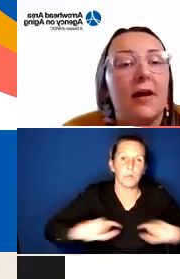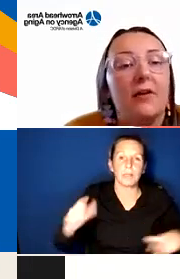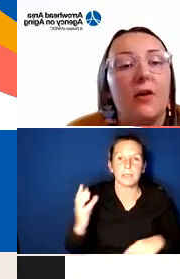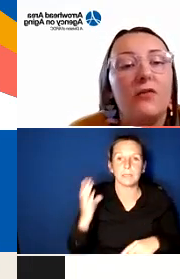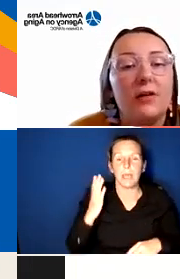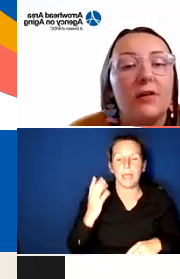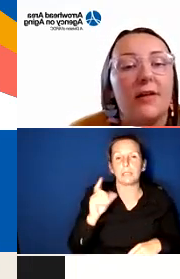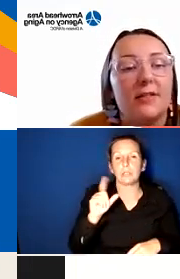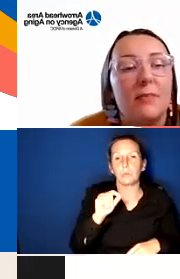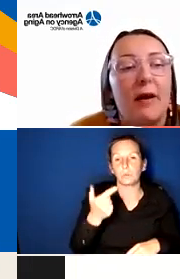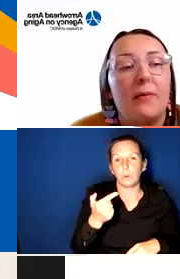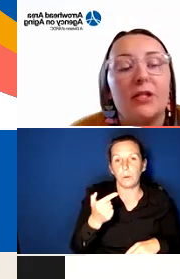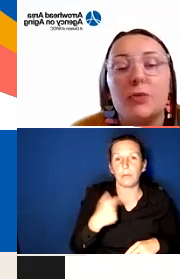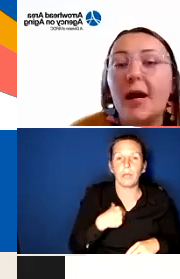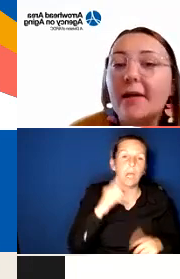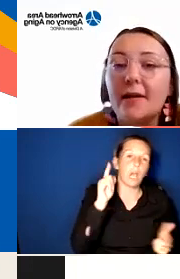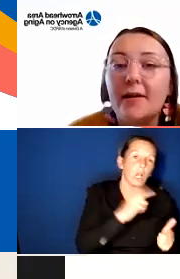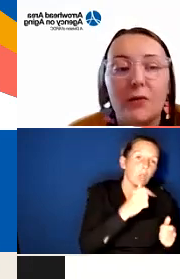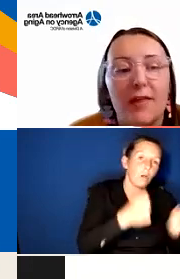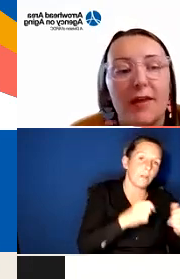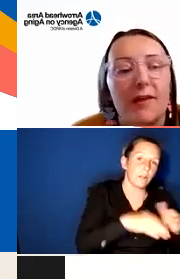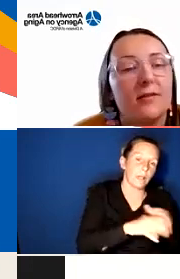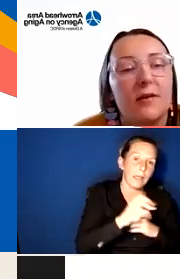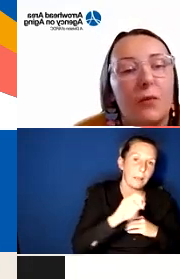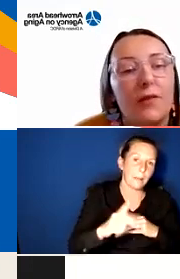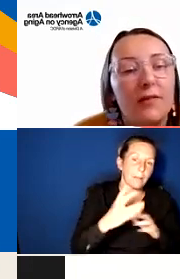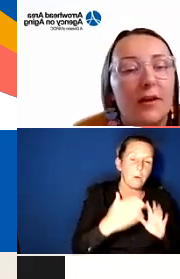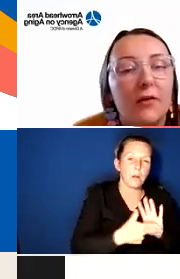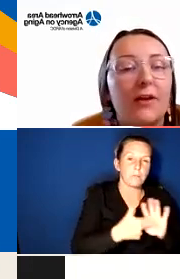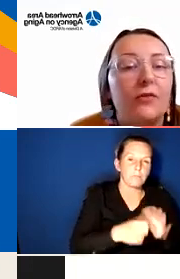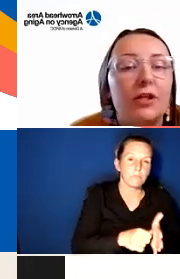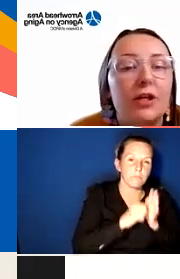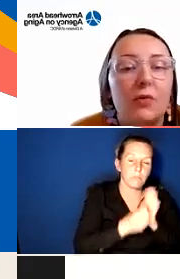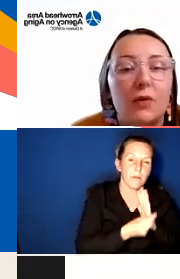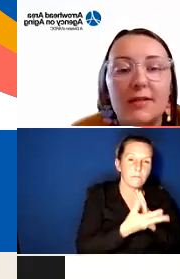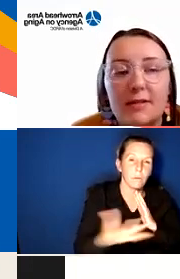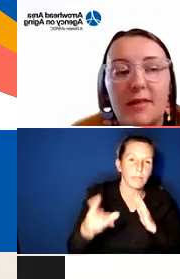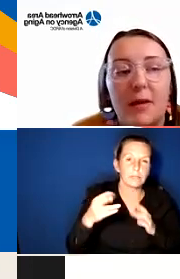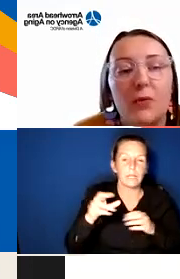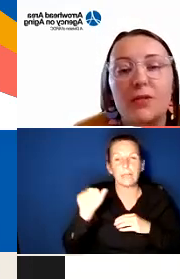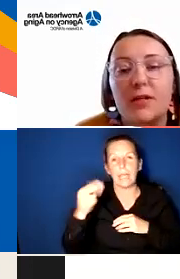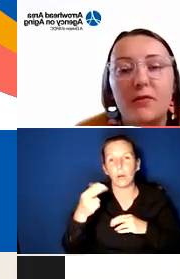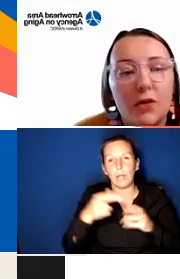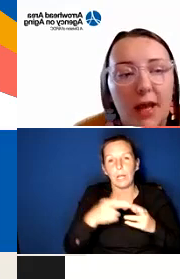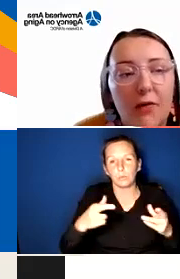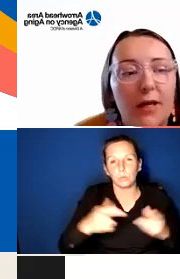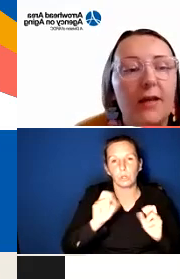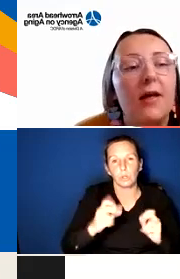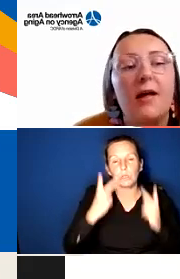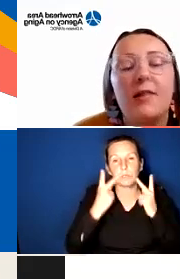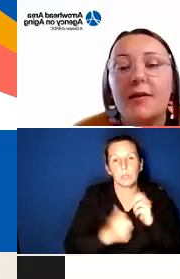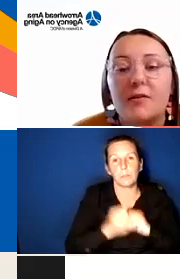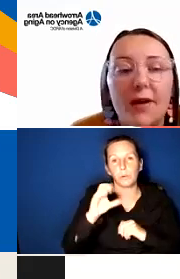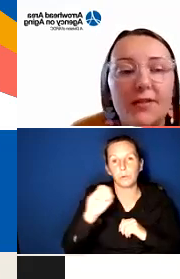looking at our low vehicle access map, I just want to highlight a few things. Within the Arrowhead region, we can see that most of Cook